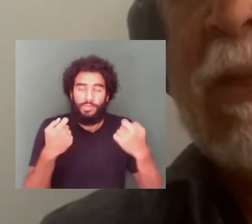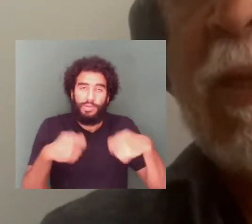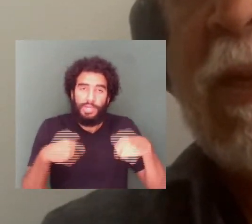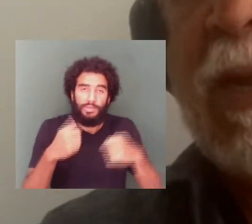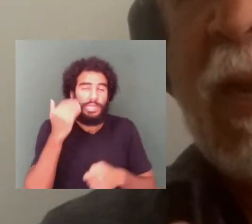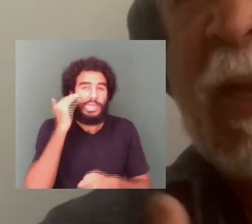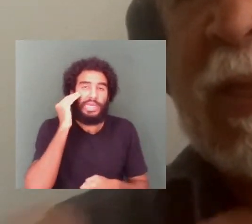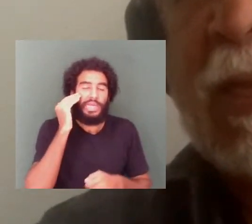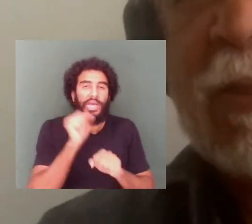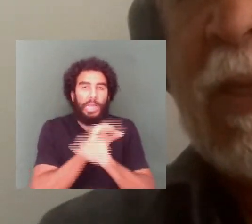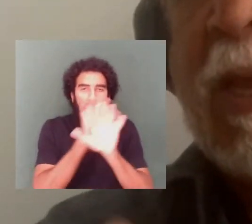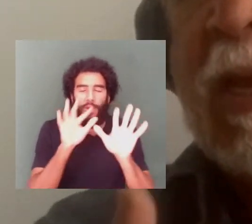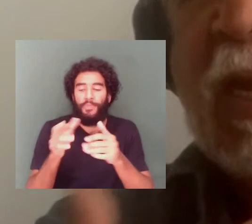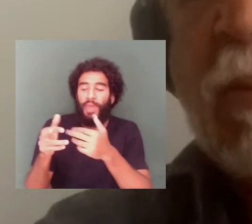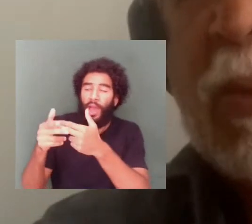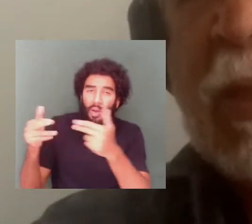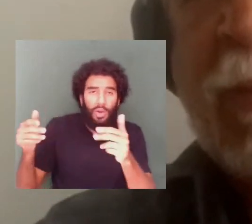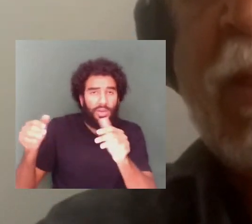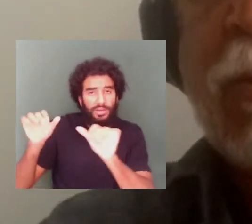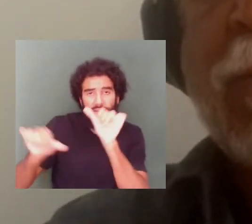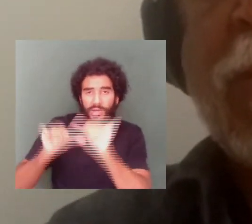day. We